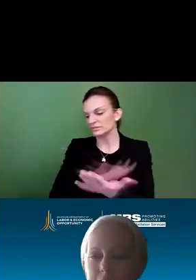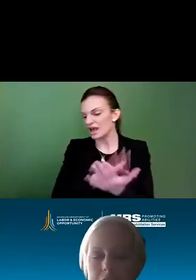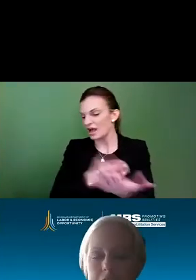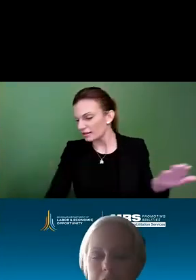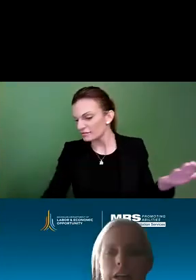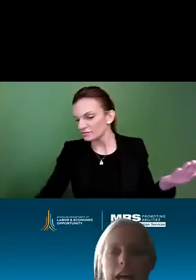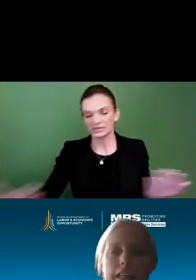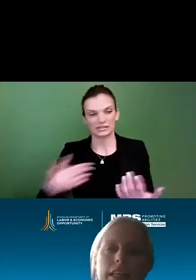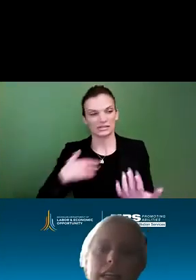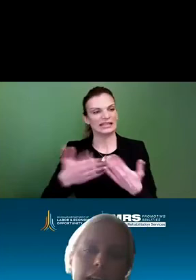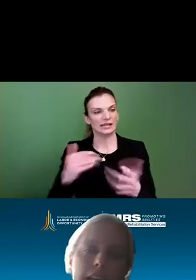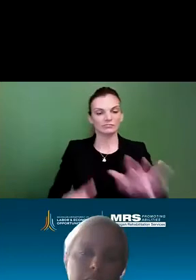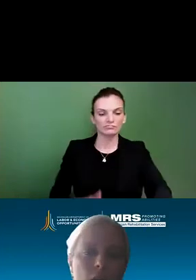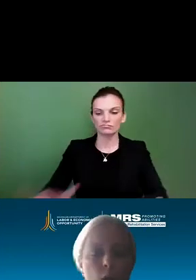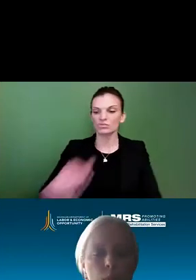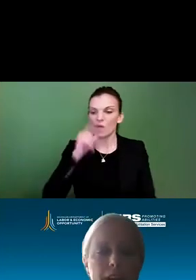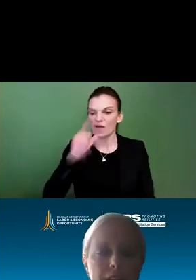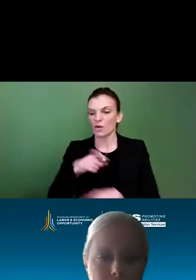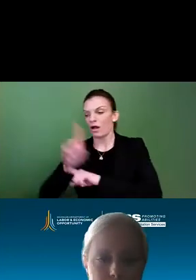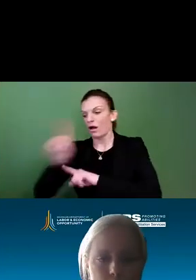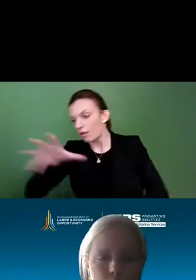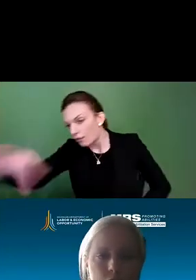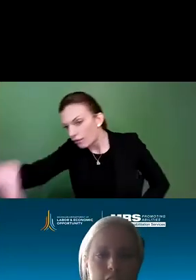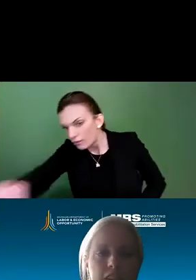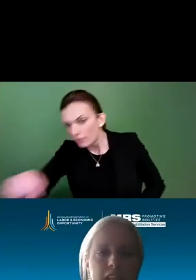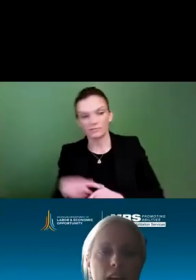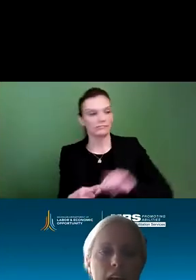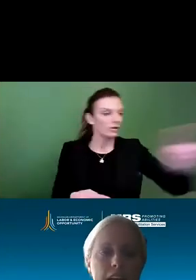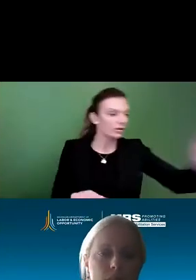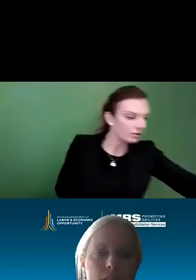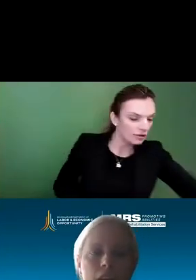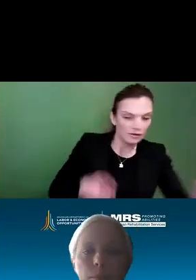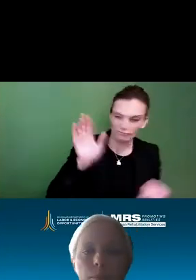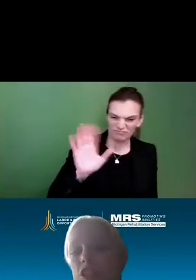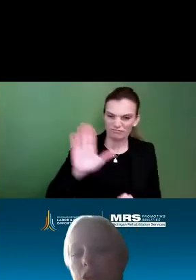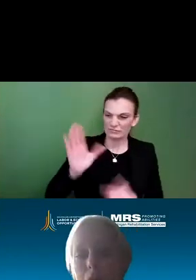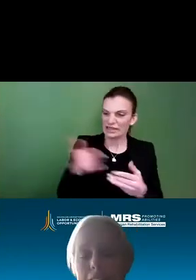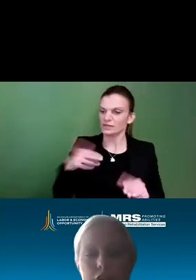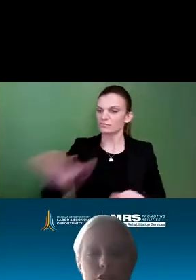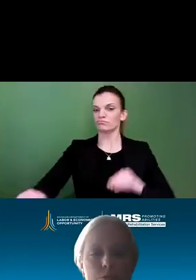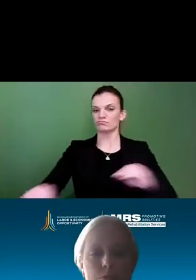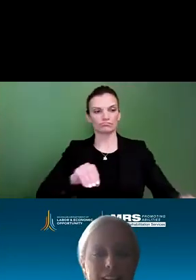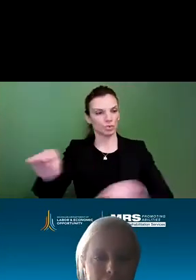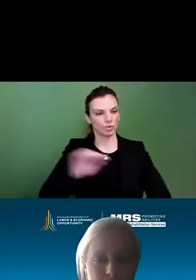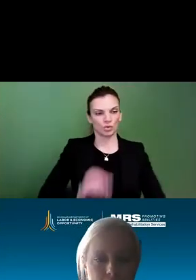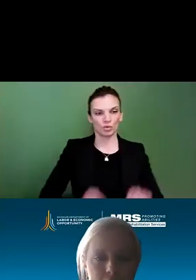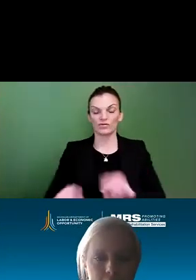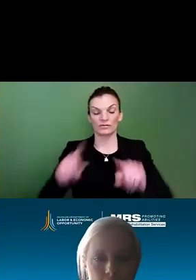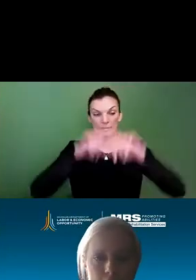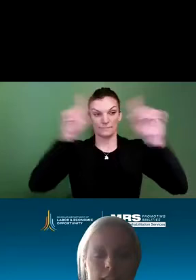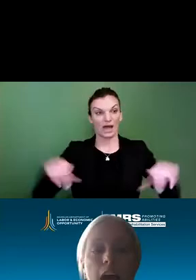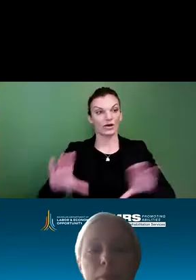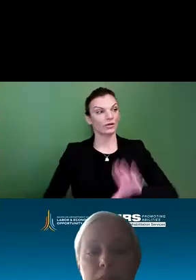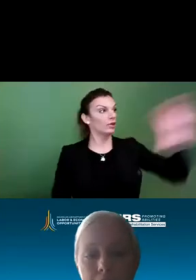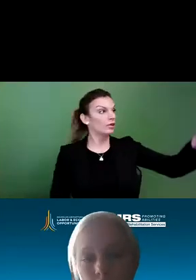easy reach so you're not leaning or bending to reach for these items. Position your monitor directly in front of you.